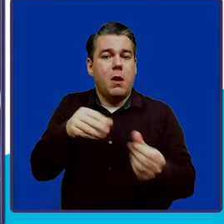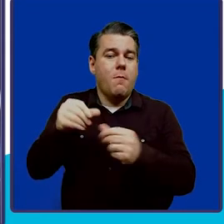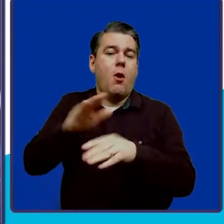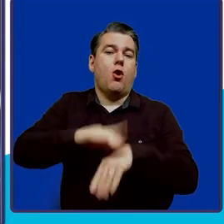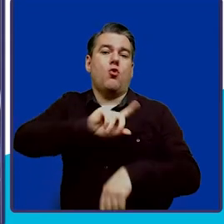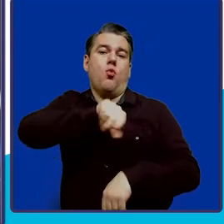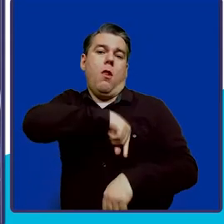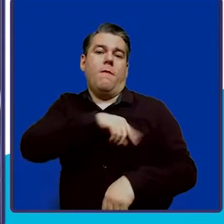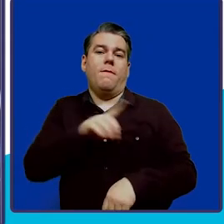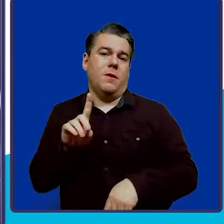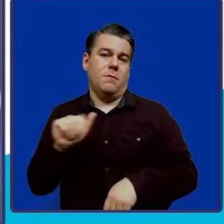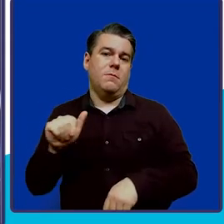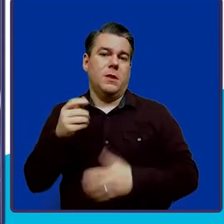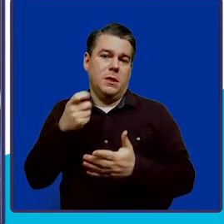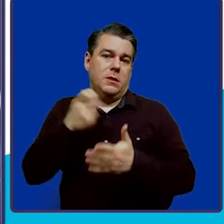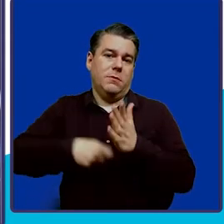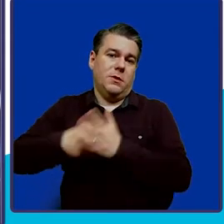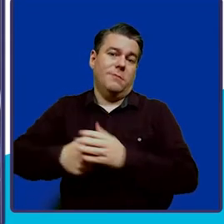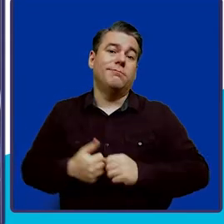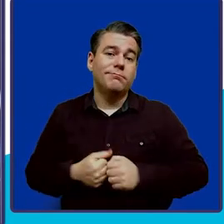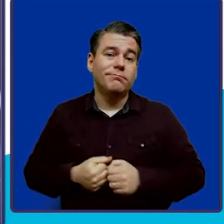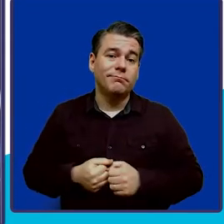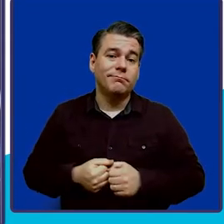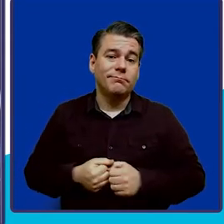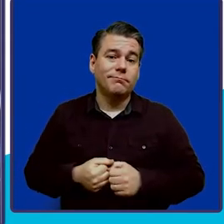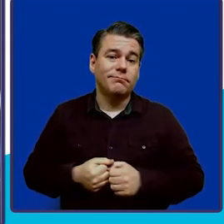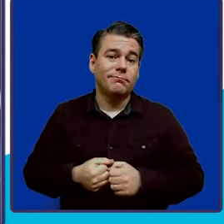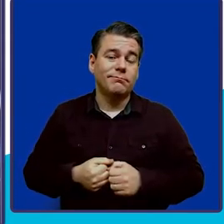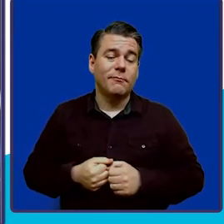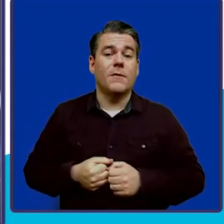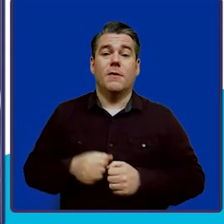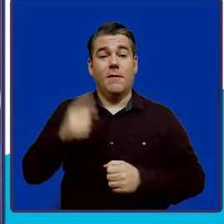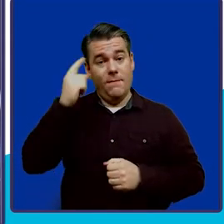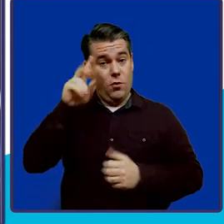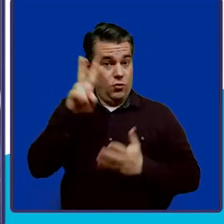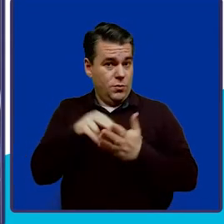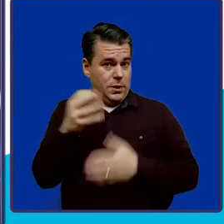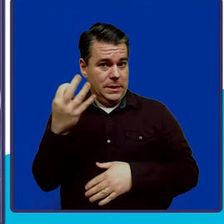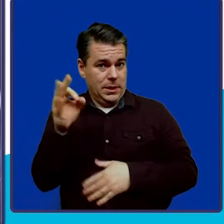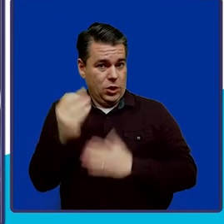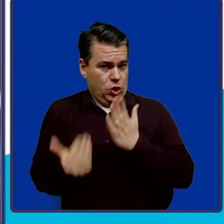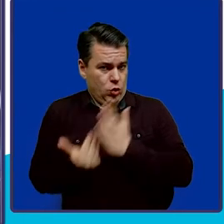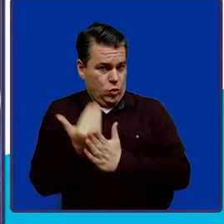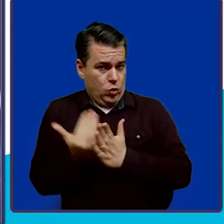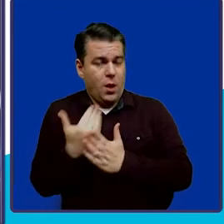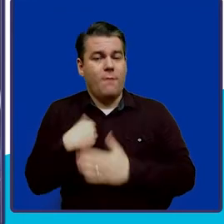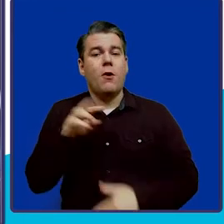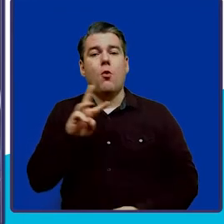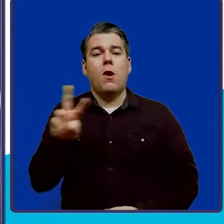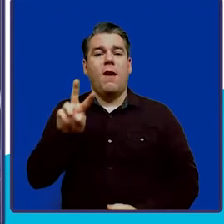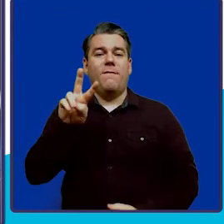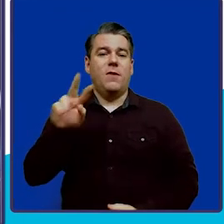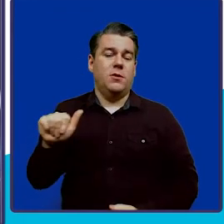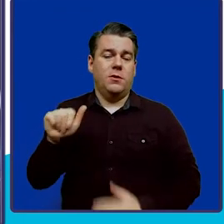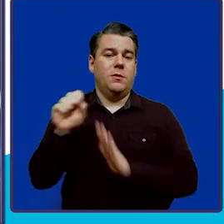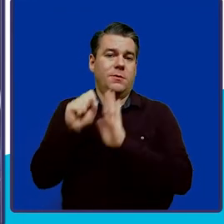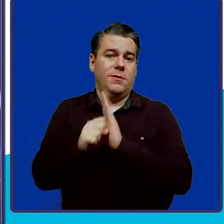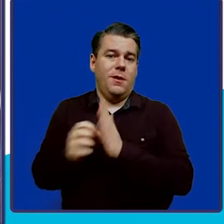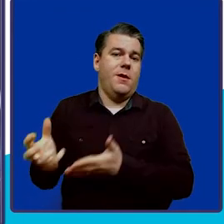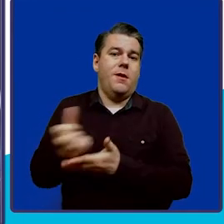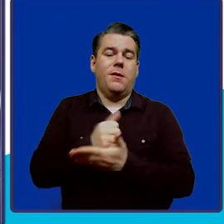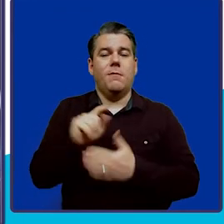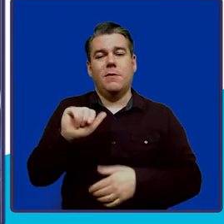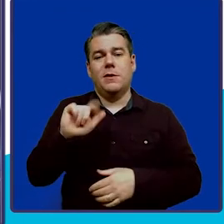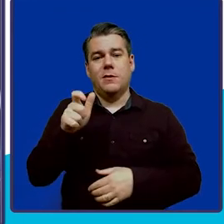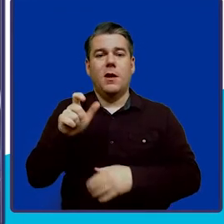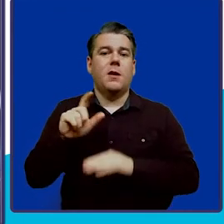disability expenses. And then new, as of 2019, there is a West Virginia state income tax